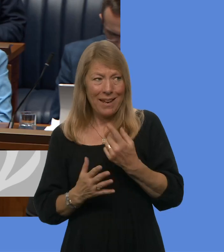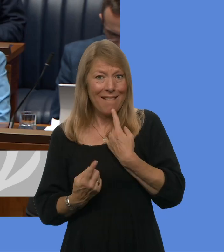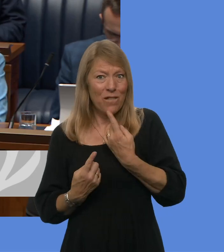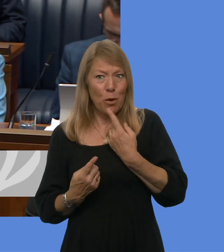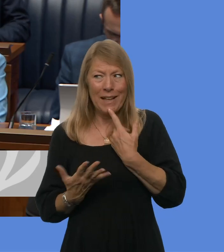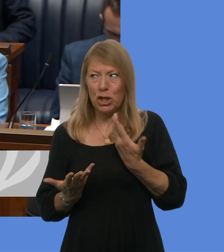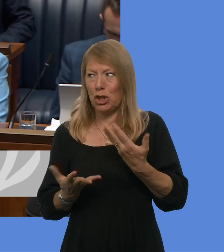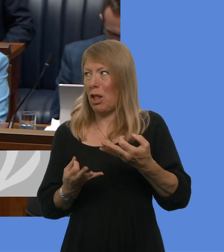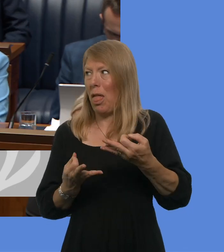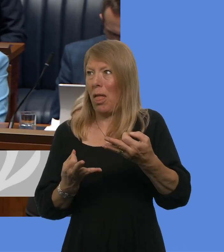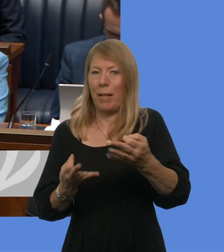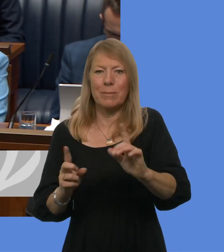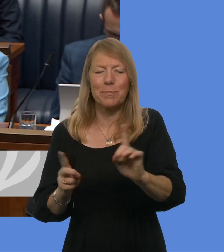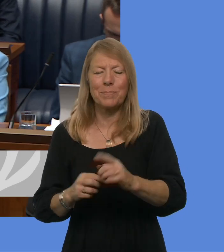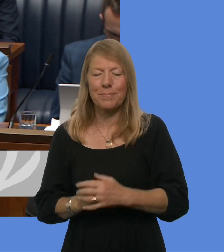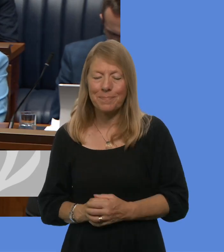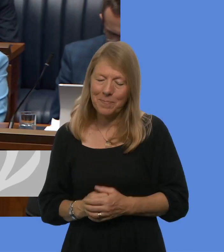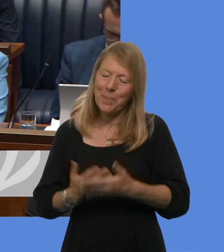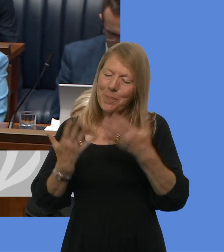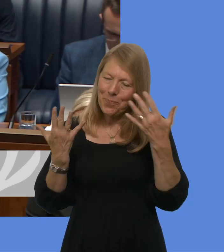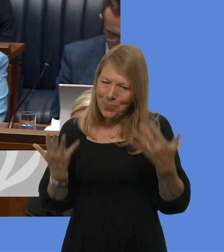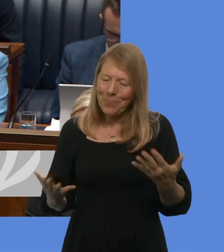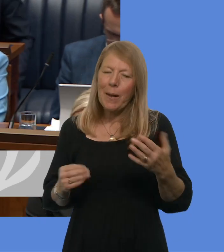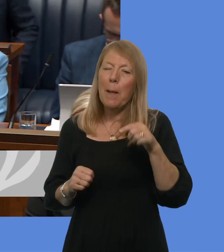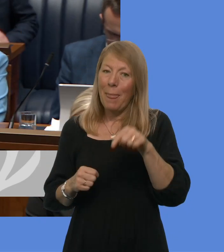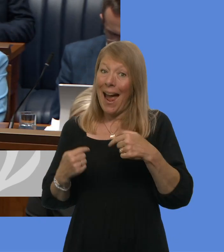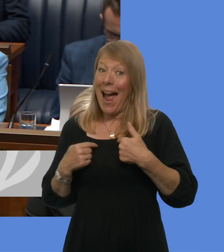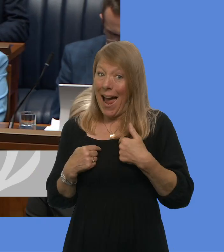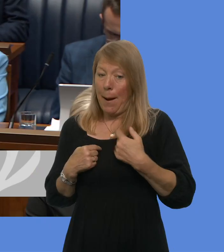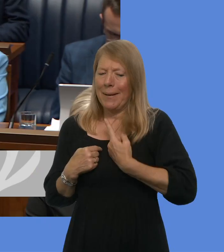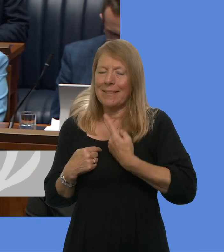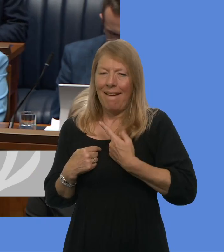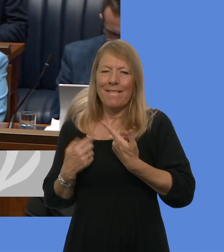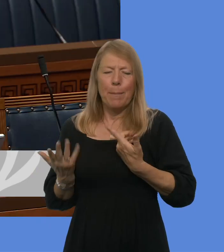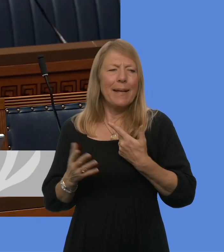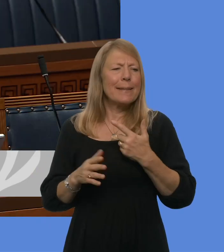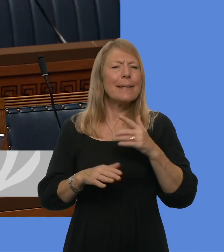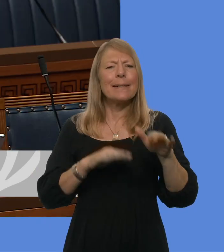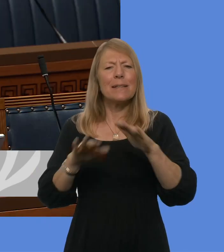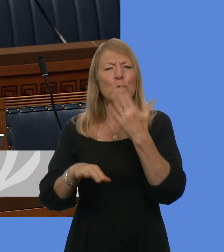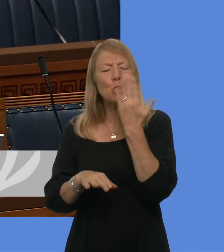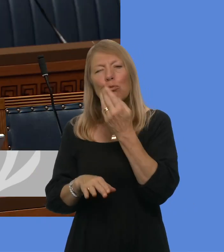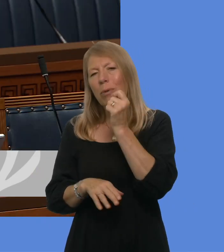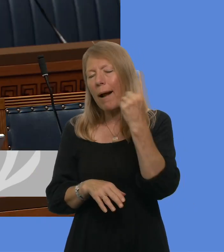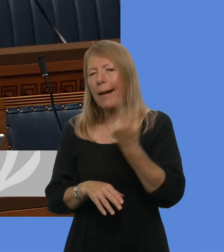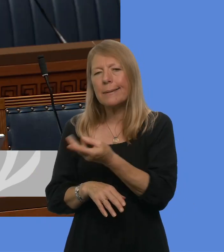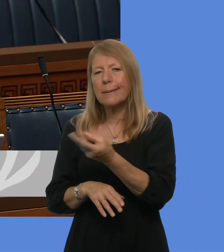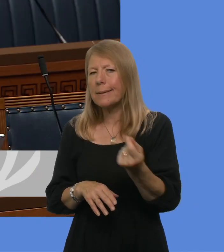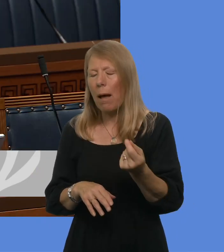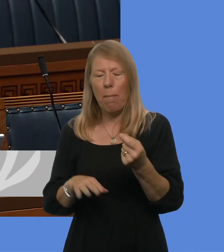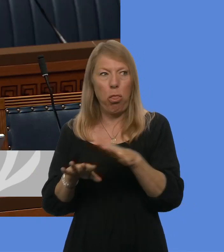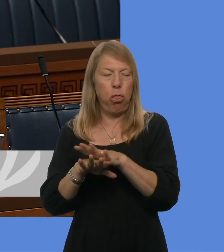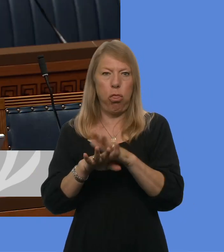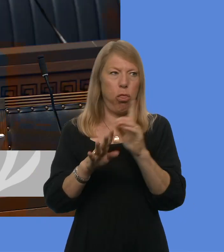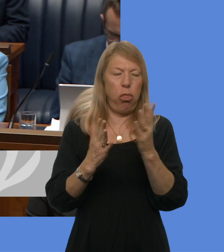been now personally engaging with schools where we've identified a particular need. We believe that approximately